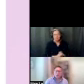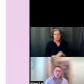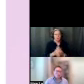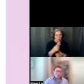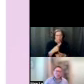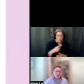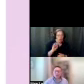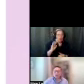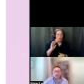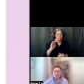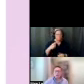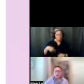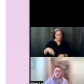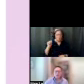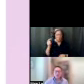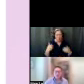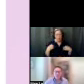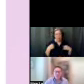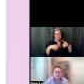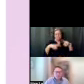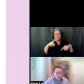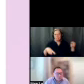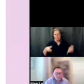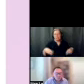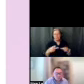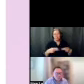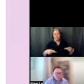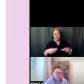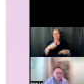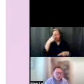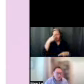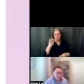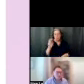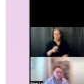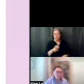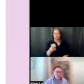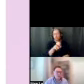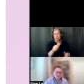part in our journey with our disability. We're all somewhere different, and it